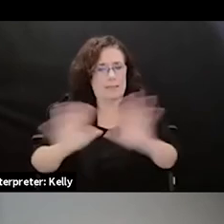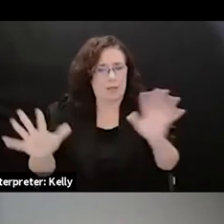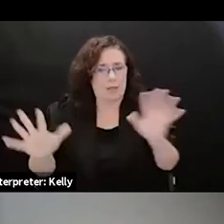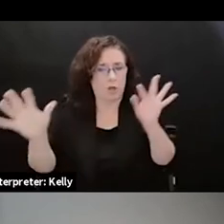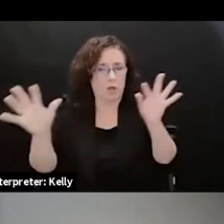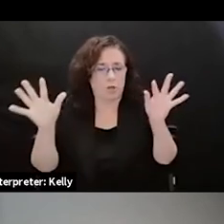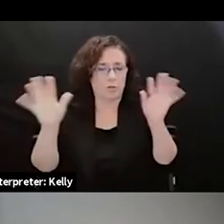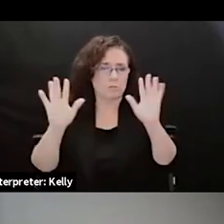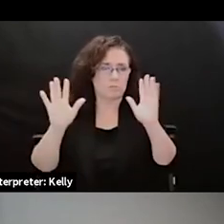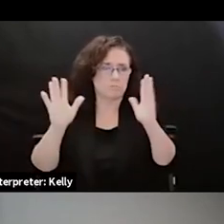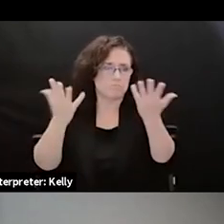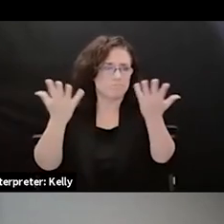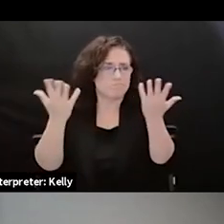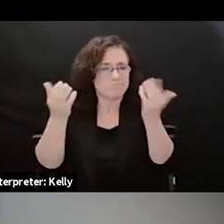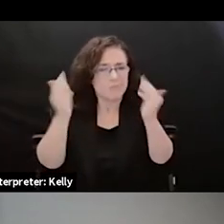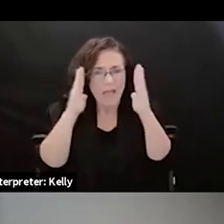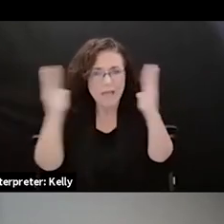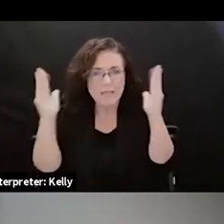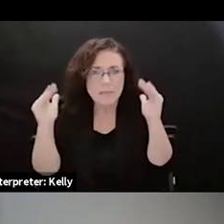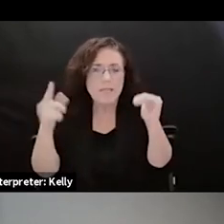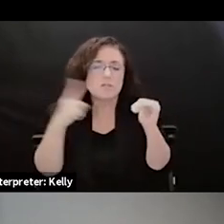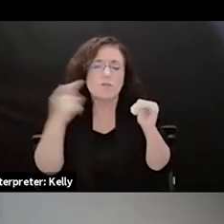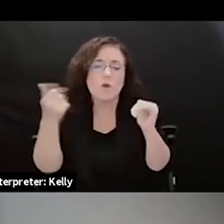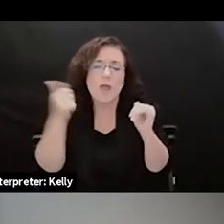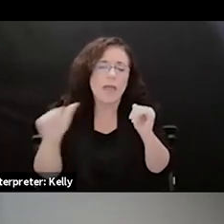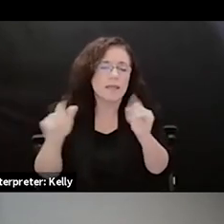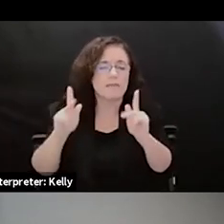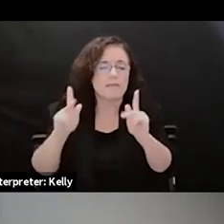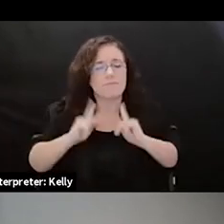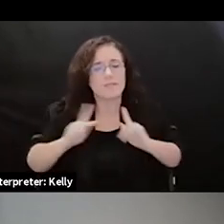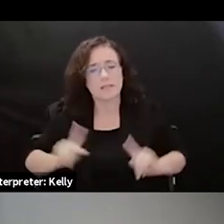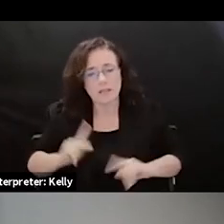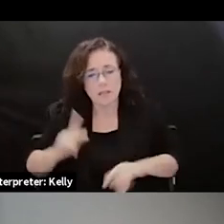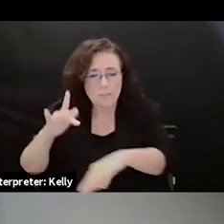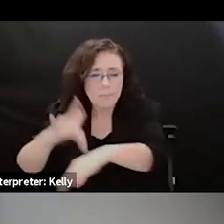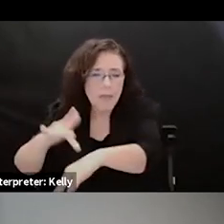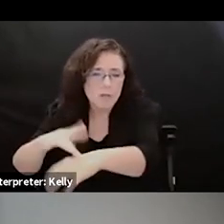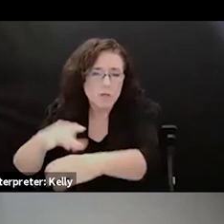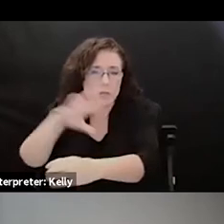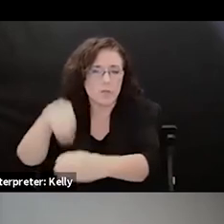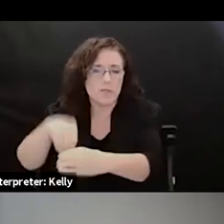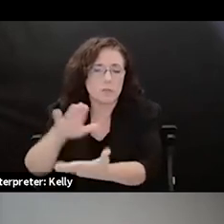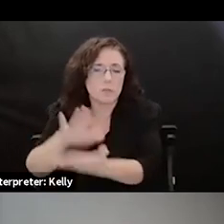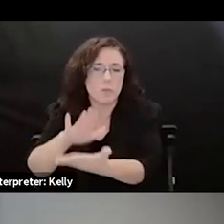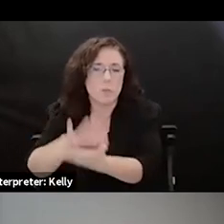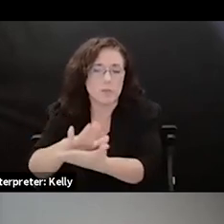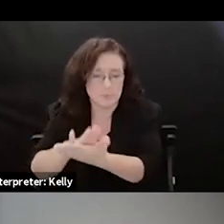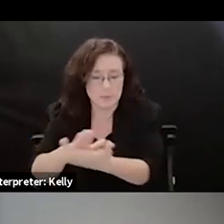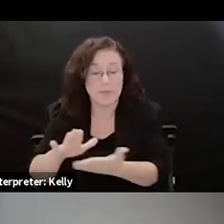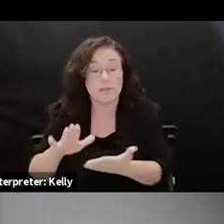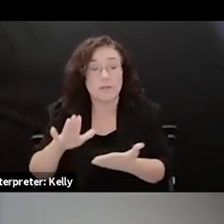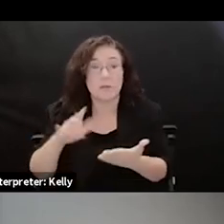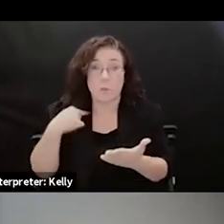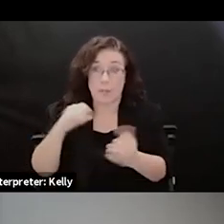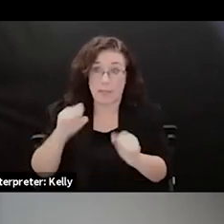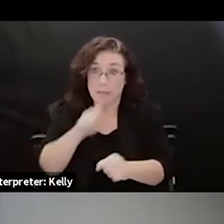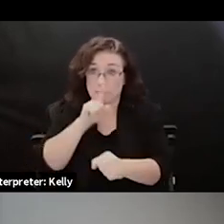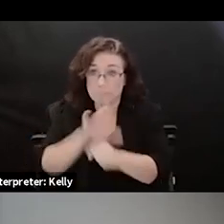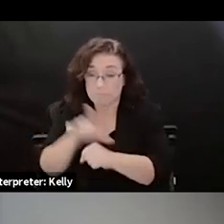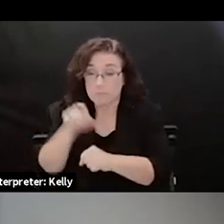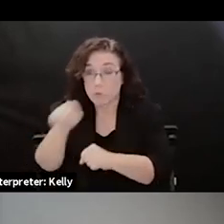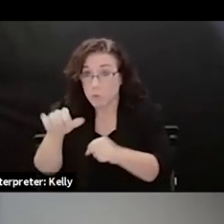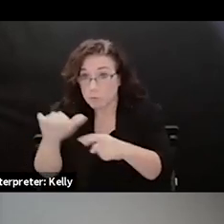fiscal matters in schools so that we know that they are properly trained on an annual basis and that we do spot